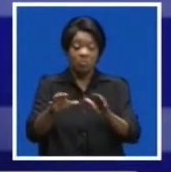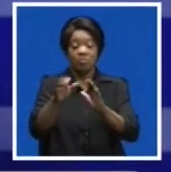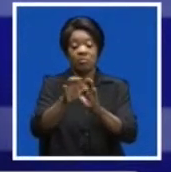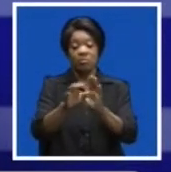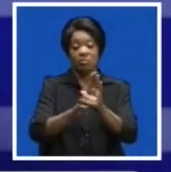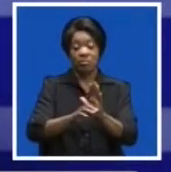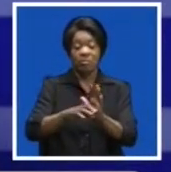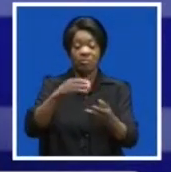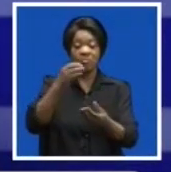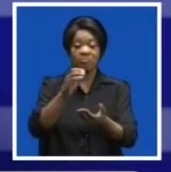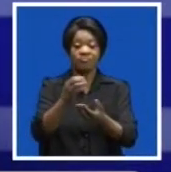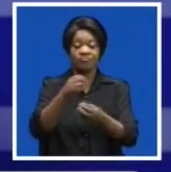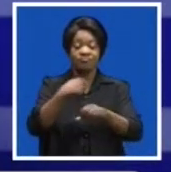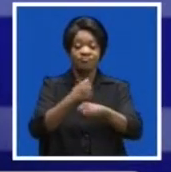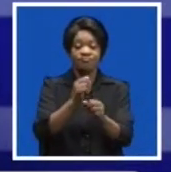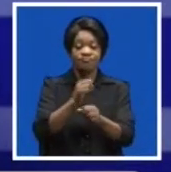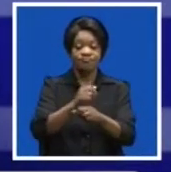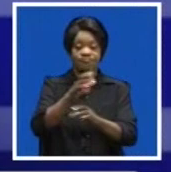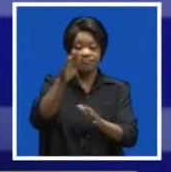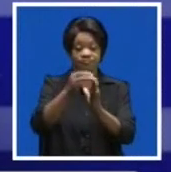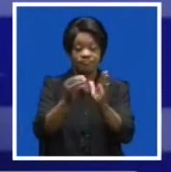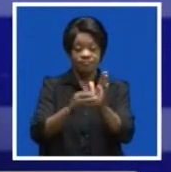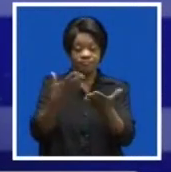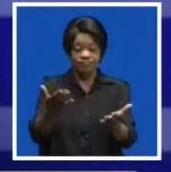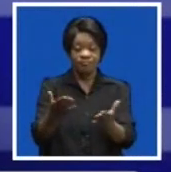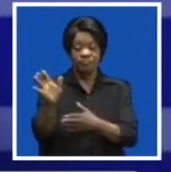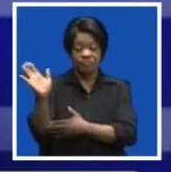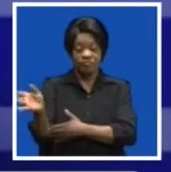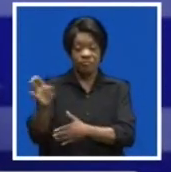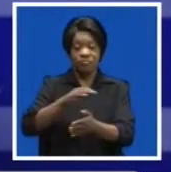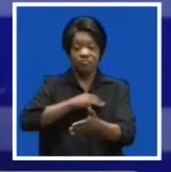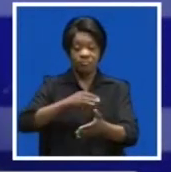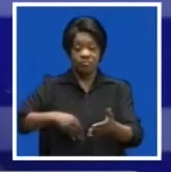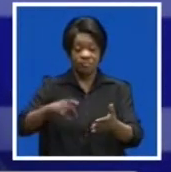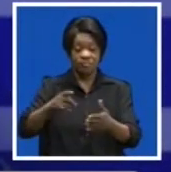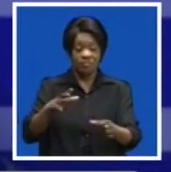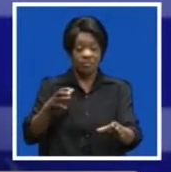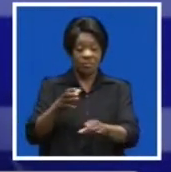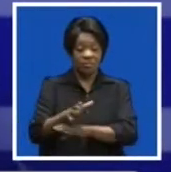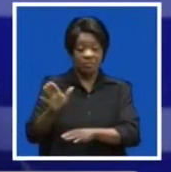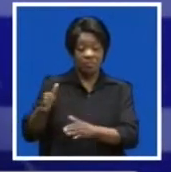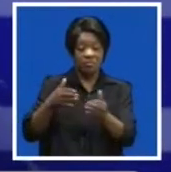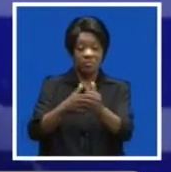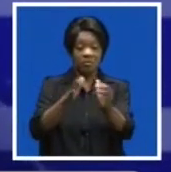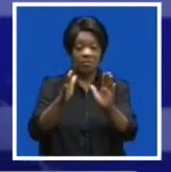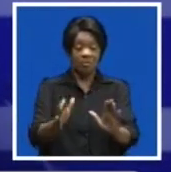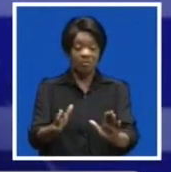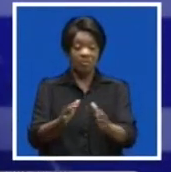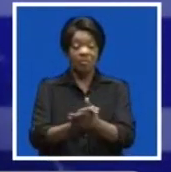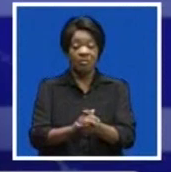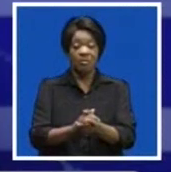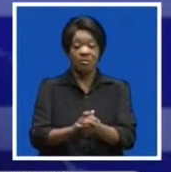Constitution Amendment Bill number 10 among some UPND members of Parliament because of being pushed by their leader owing to